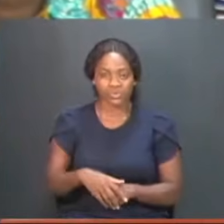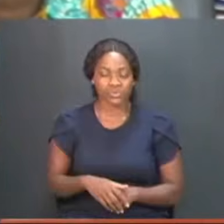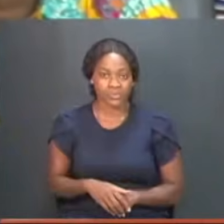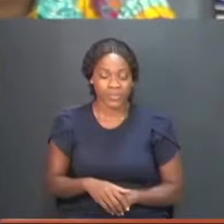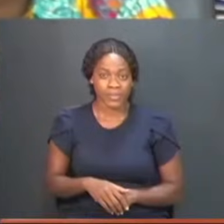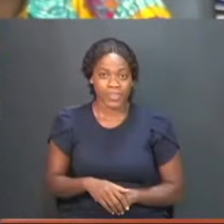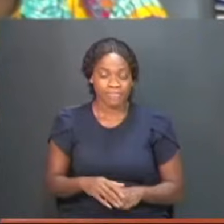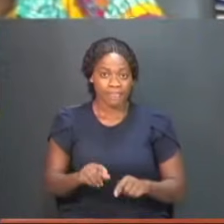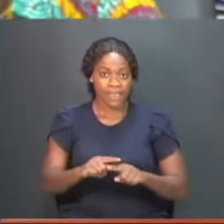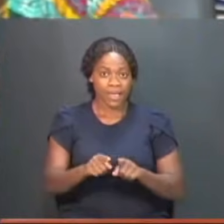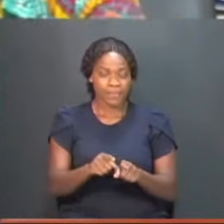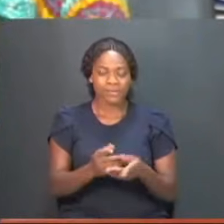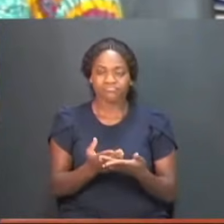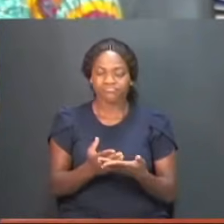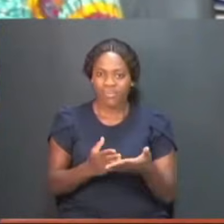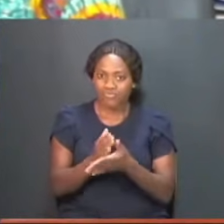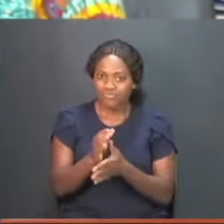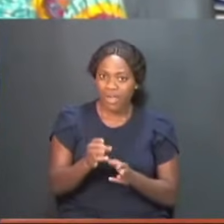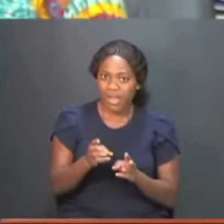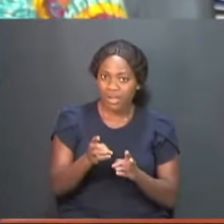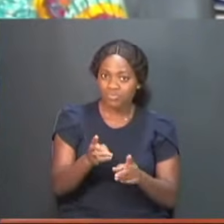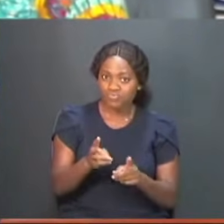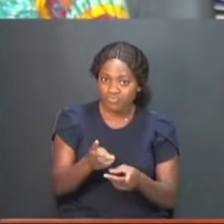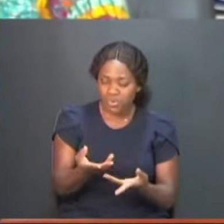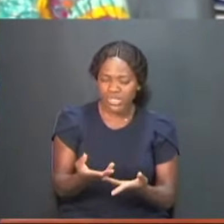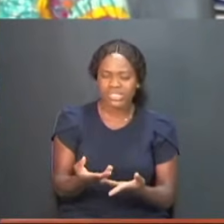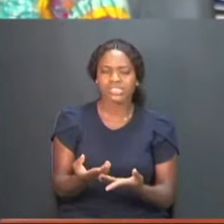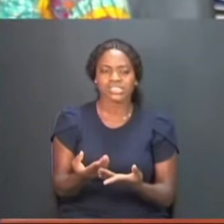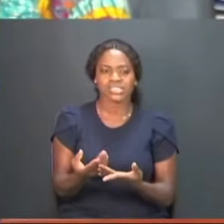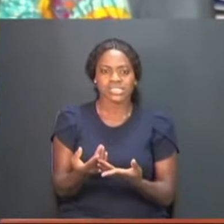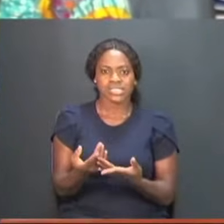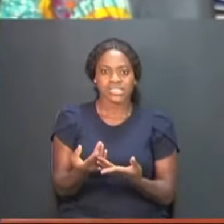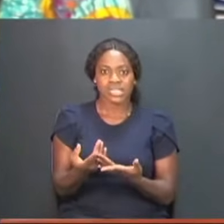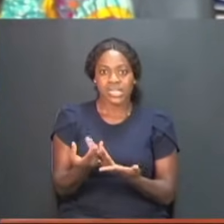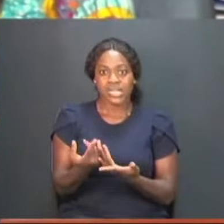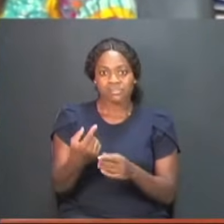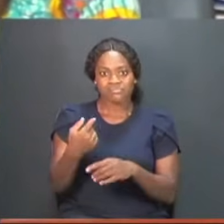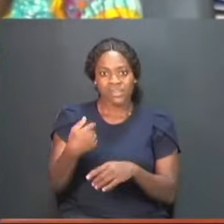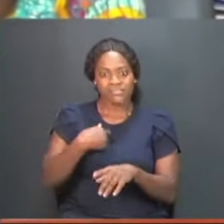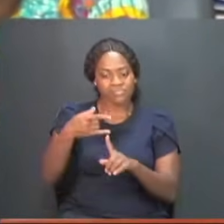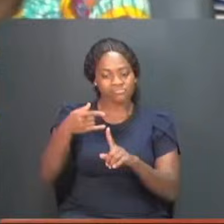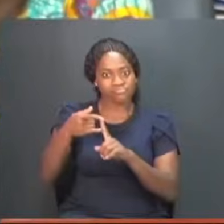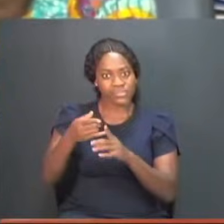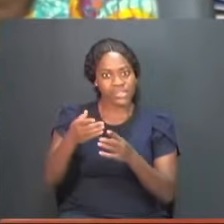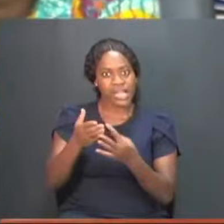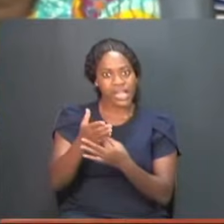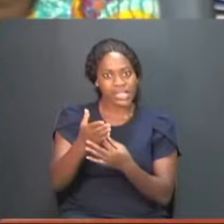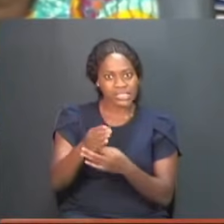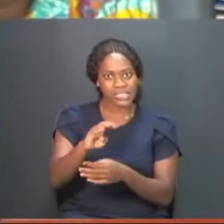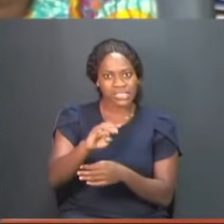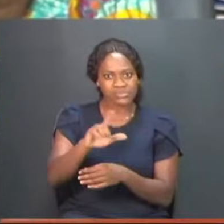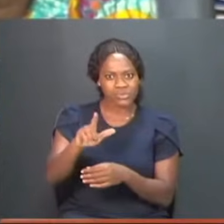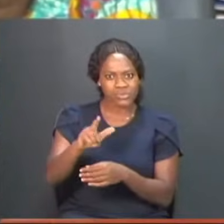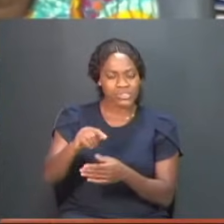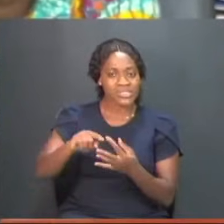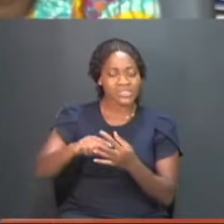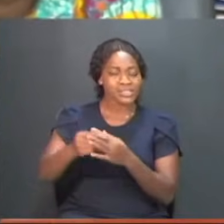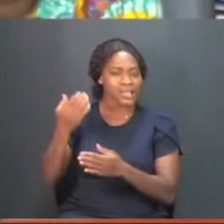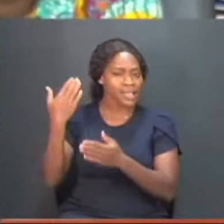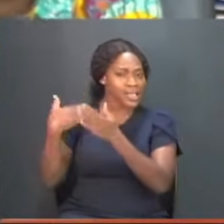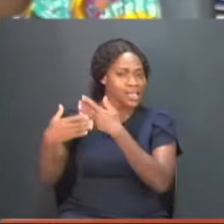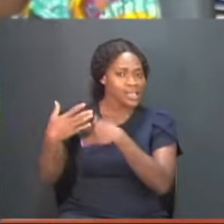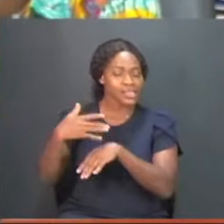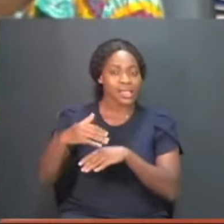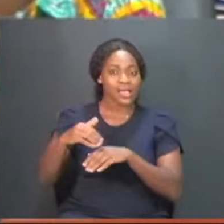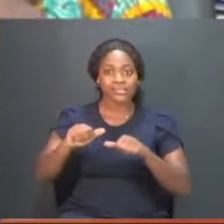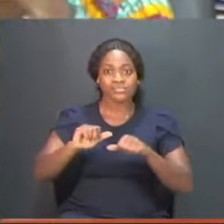transaction and having virtual access bill started in the last administration. That the Bank of Ghana, realizing this threat, as far